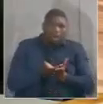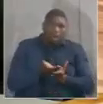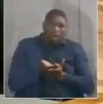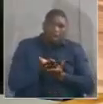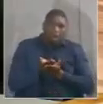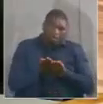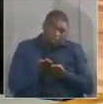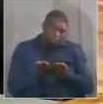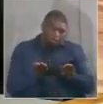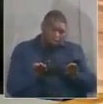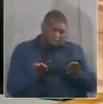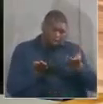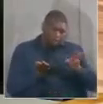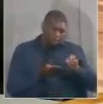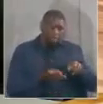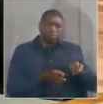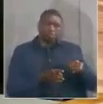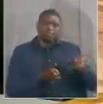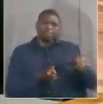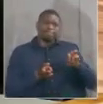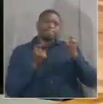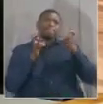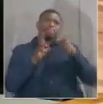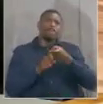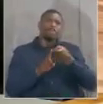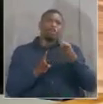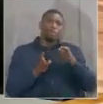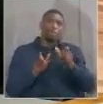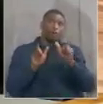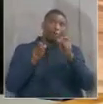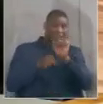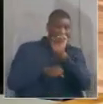the Commission, from